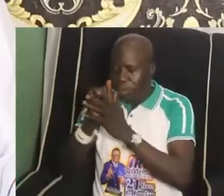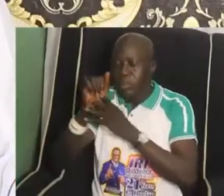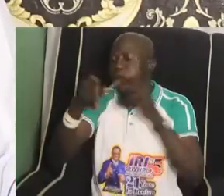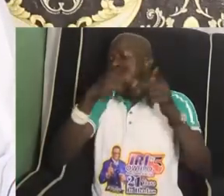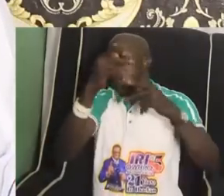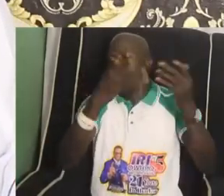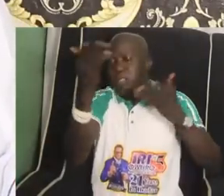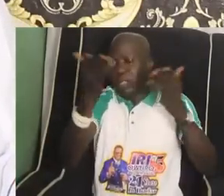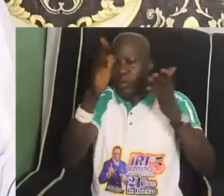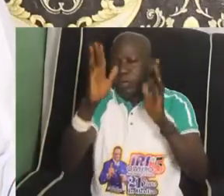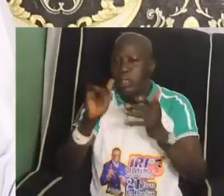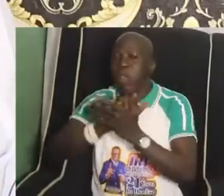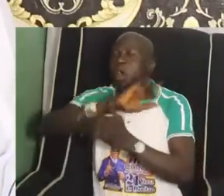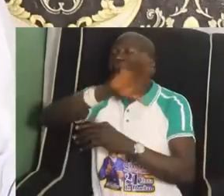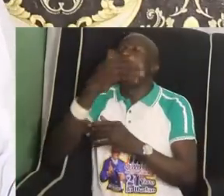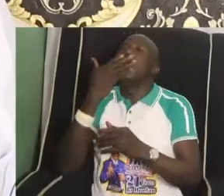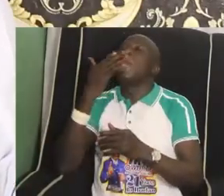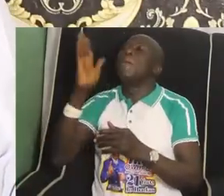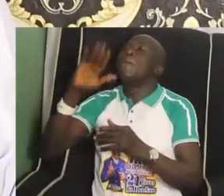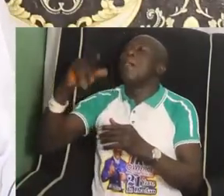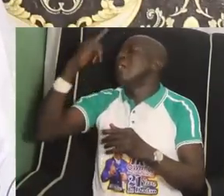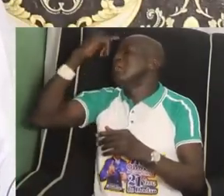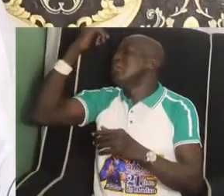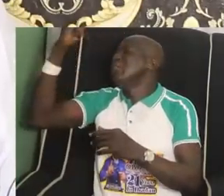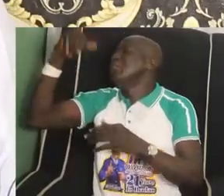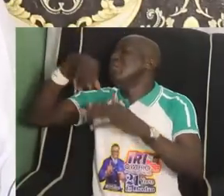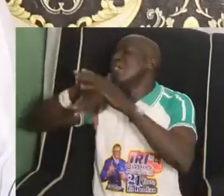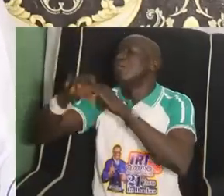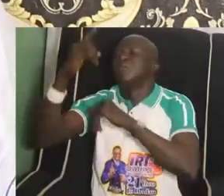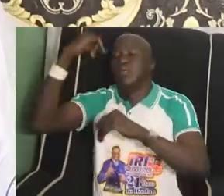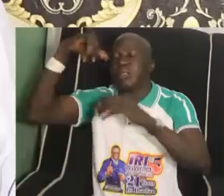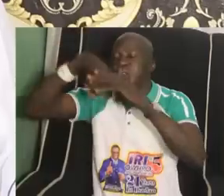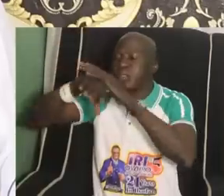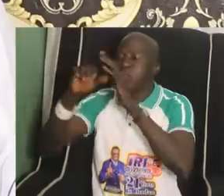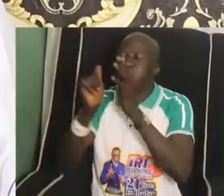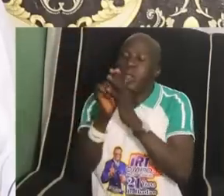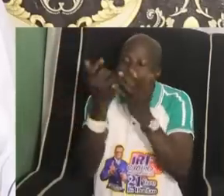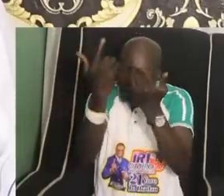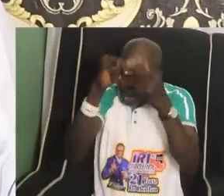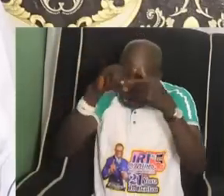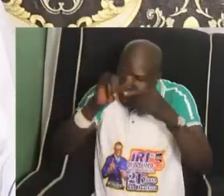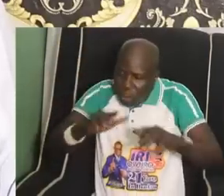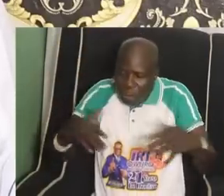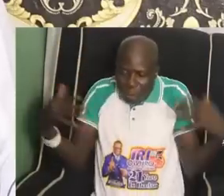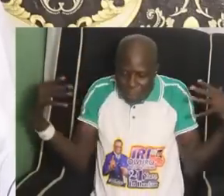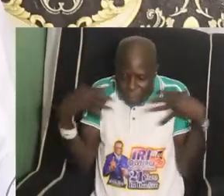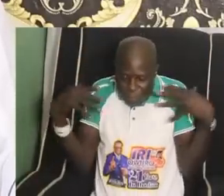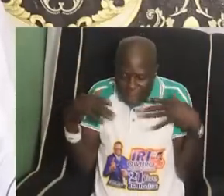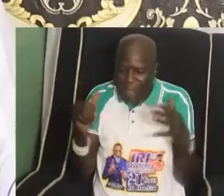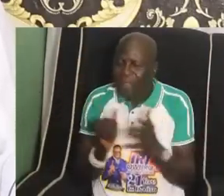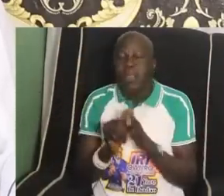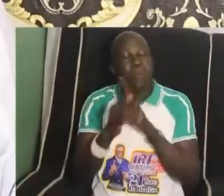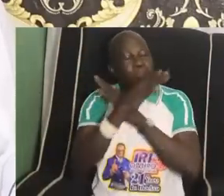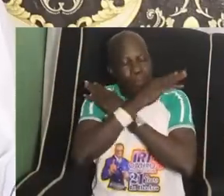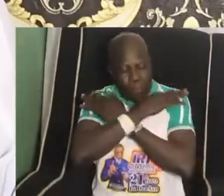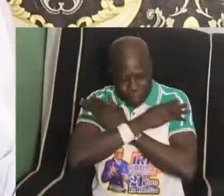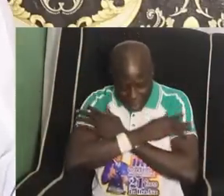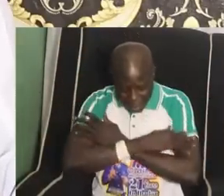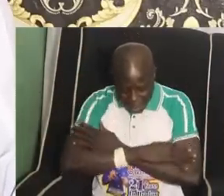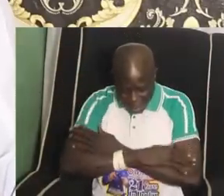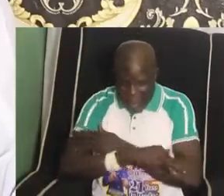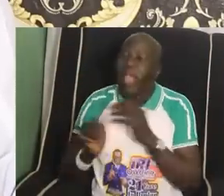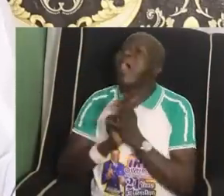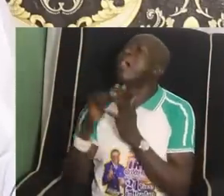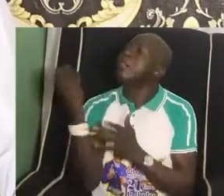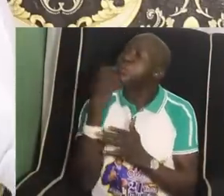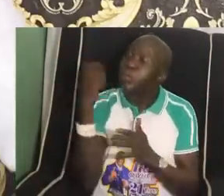Because of this service. Gbogbo alaba mi to la loju orun re. All the mysterious dream the dream of your life. Fokan bale. Rest